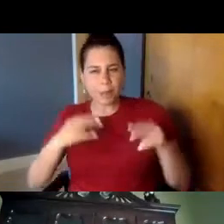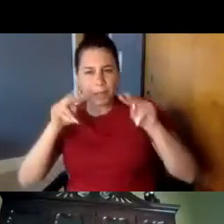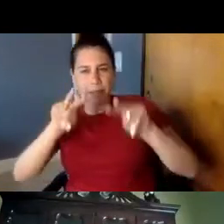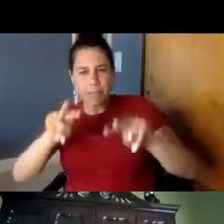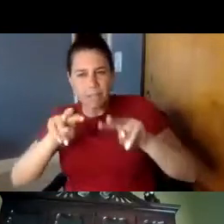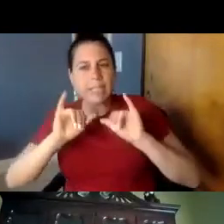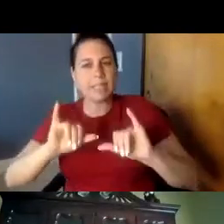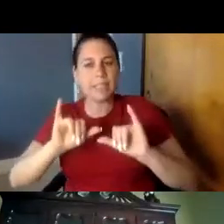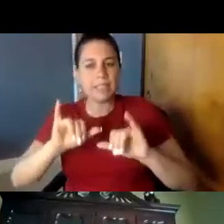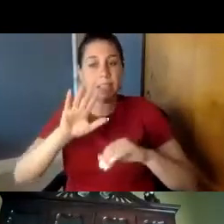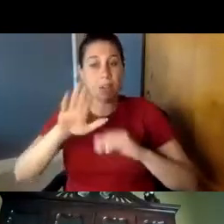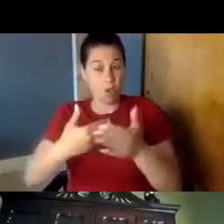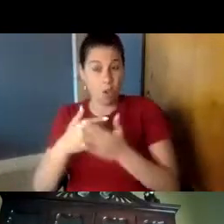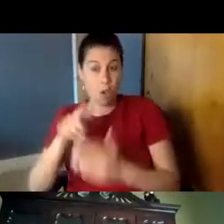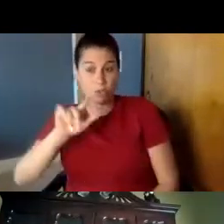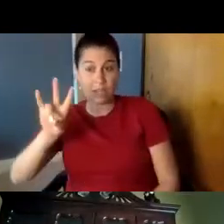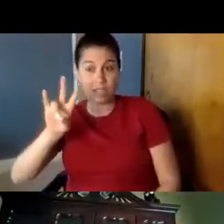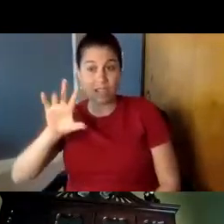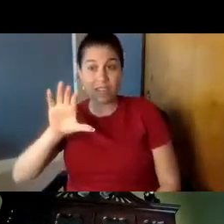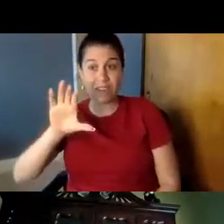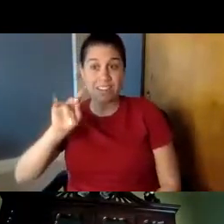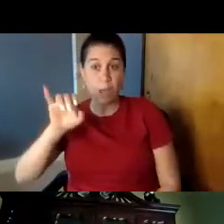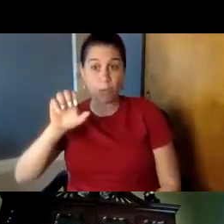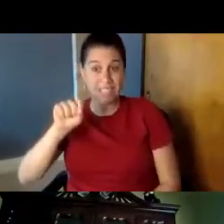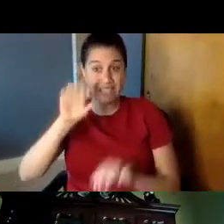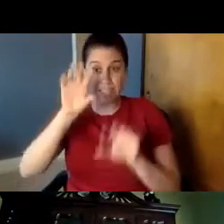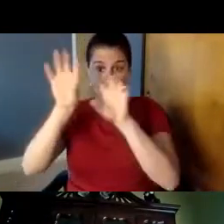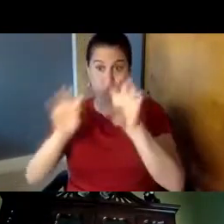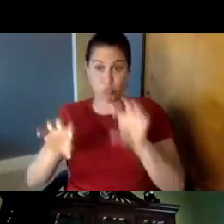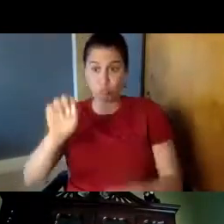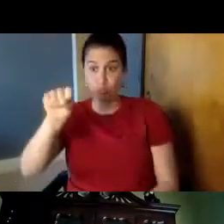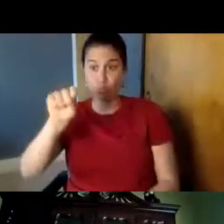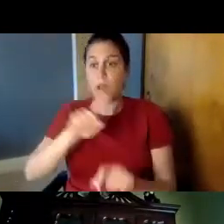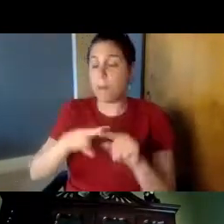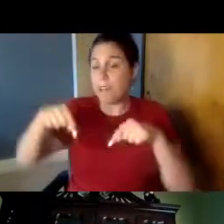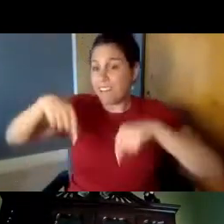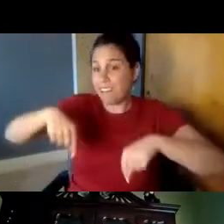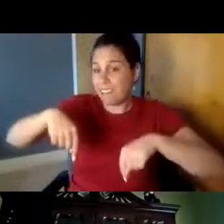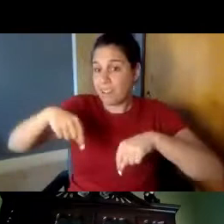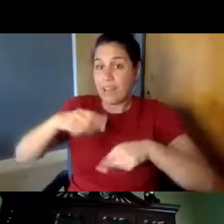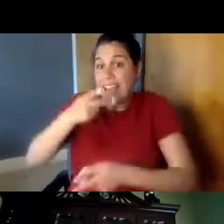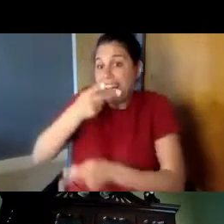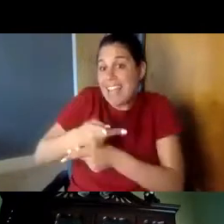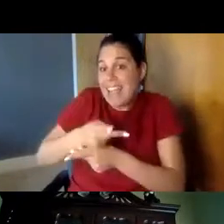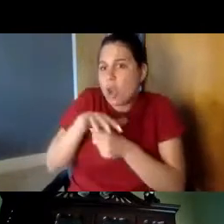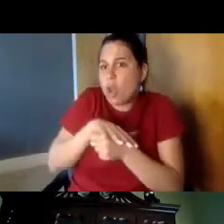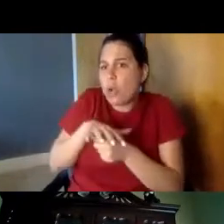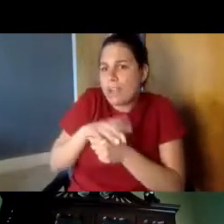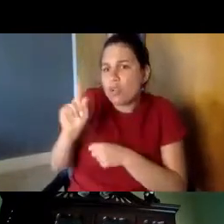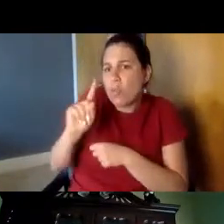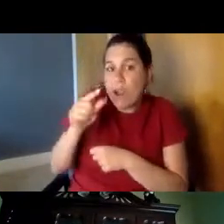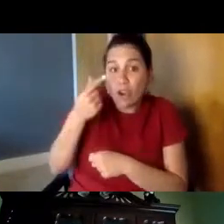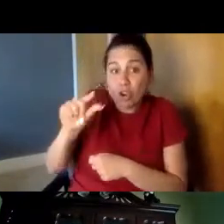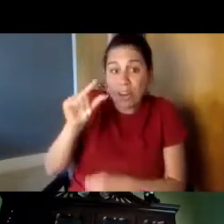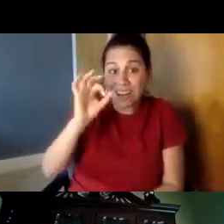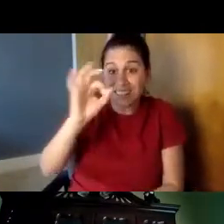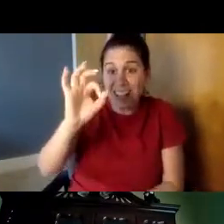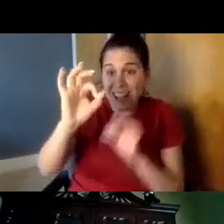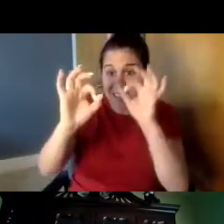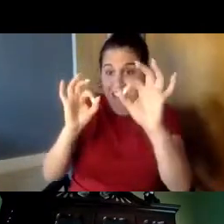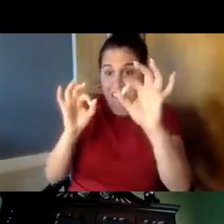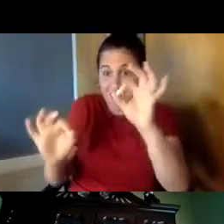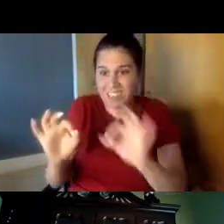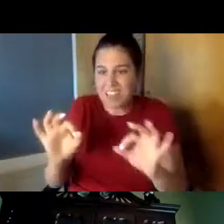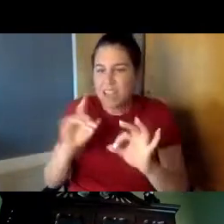patients from all 27 counties, but the Wilmot Cancer Institute's care locations in the green dots are really concentrated